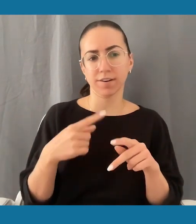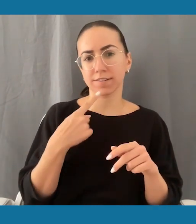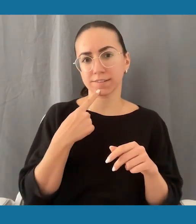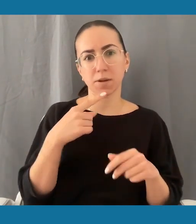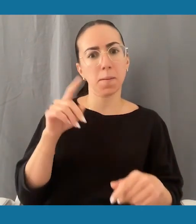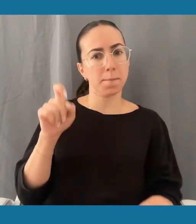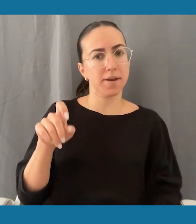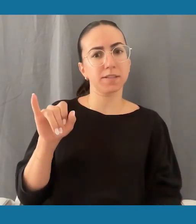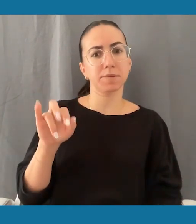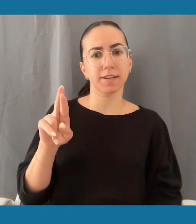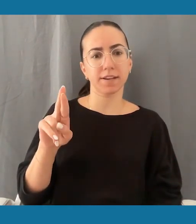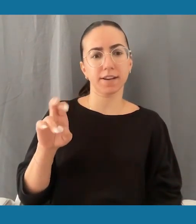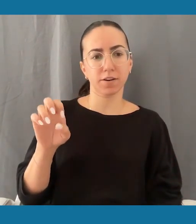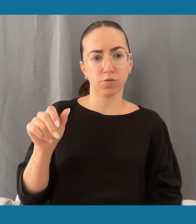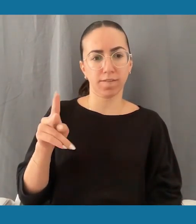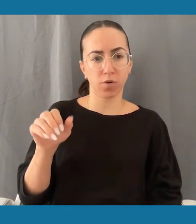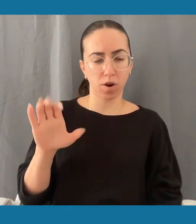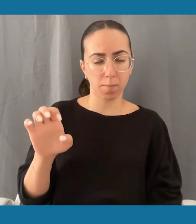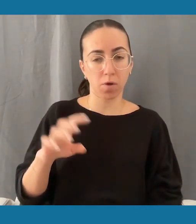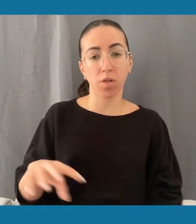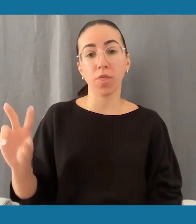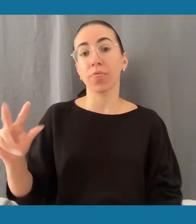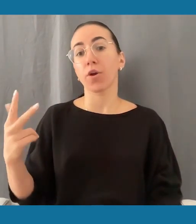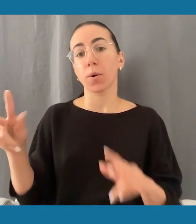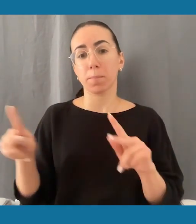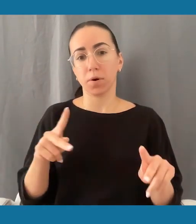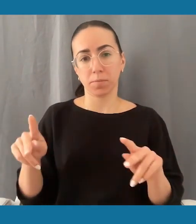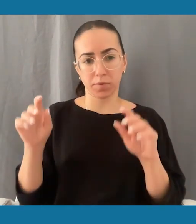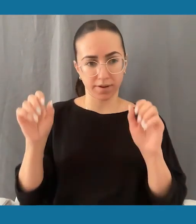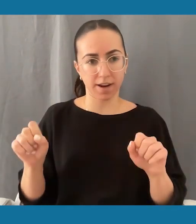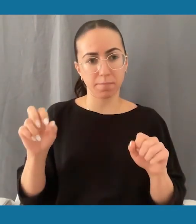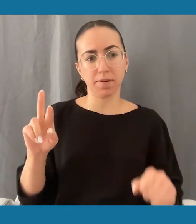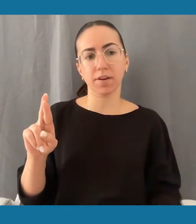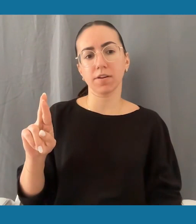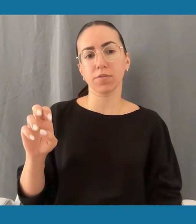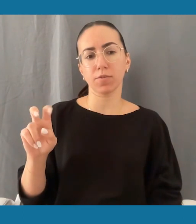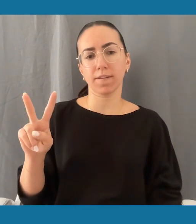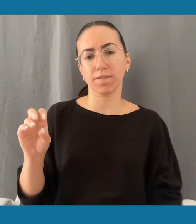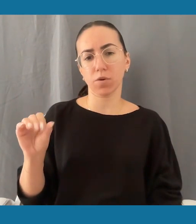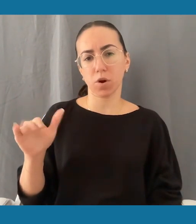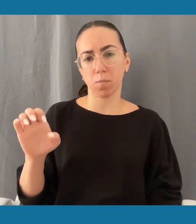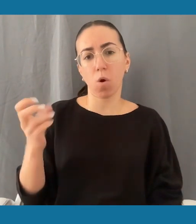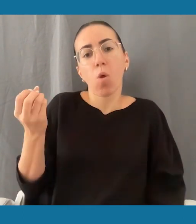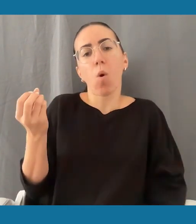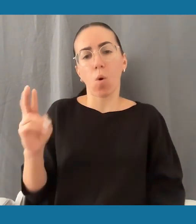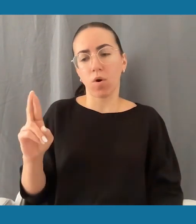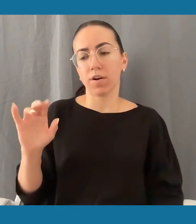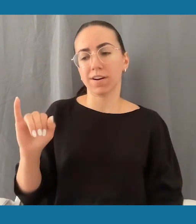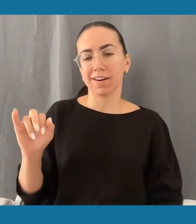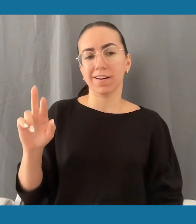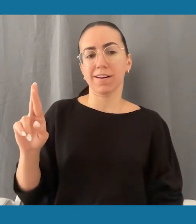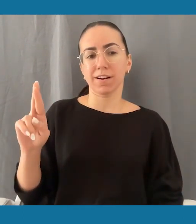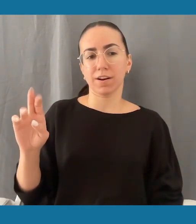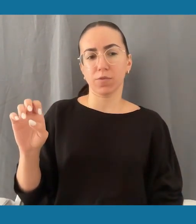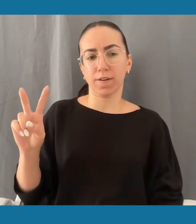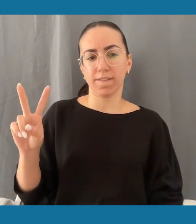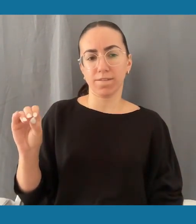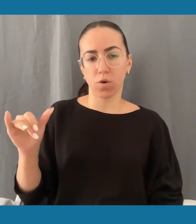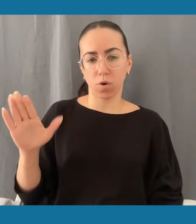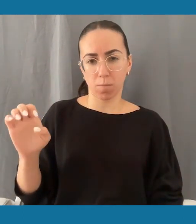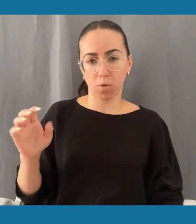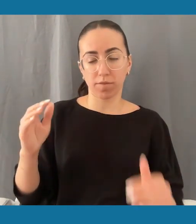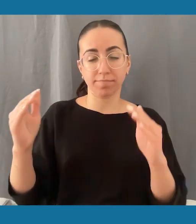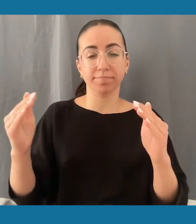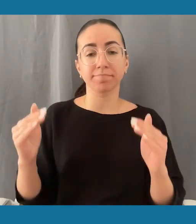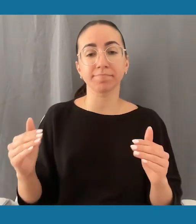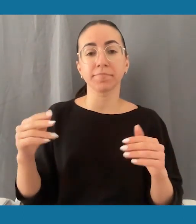I said that had to be irrevocable. The third-party trust can be revocable or irrevocable. And when we get to